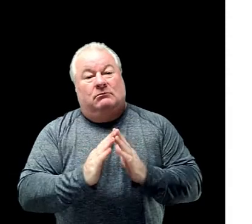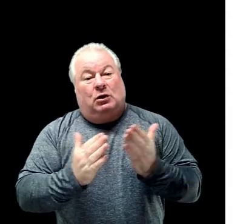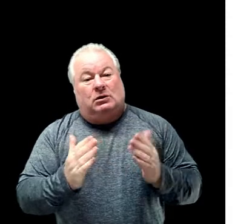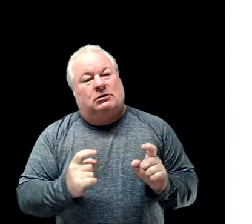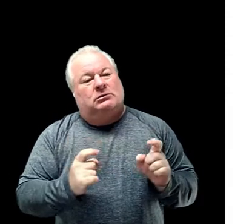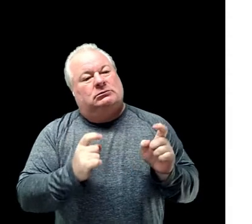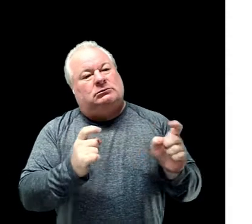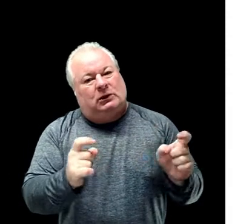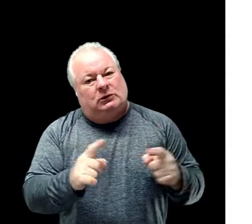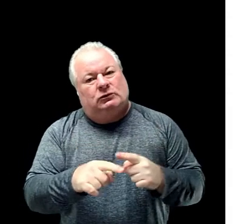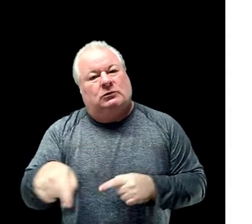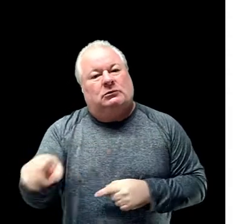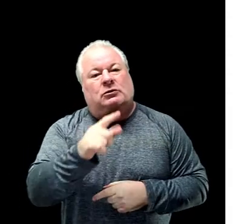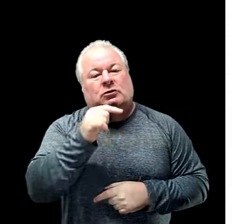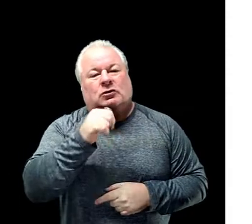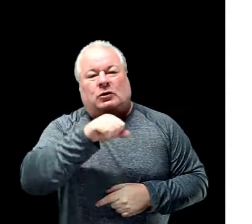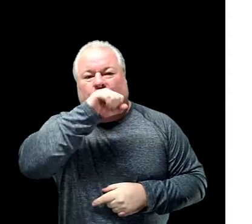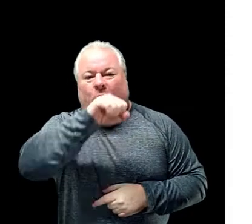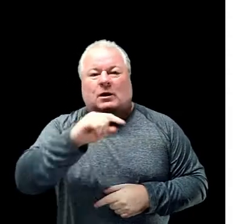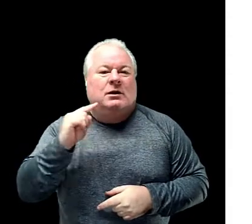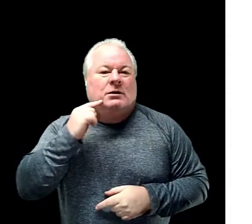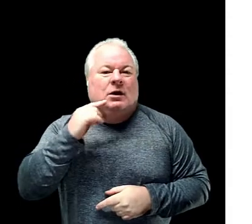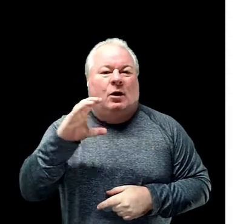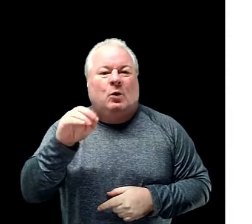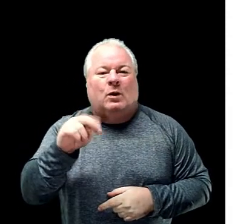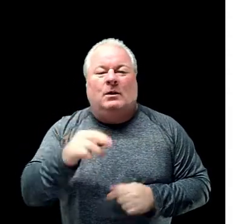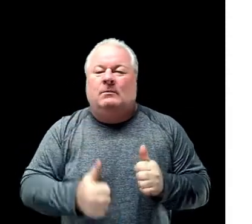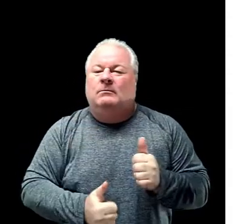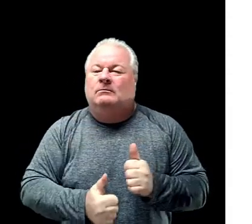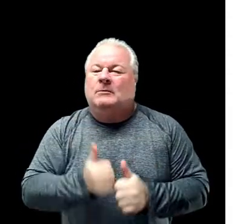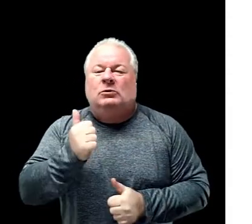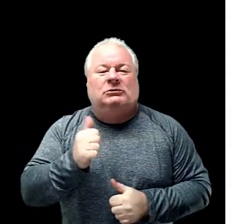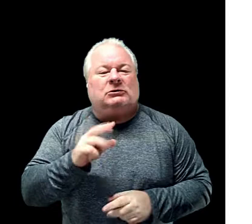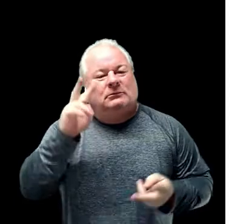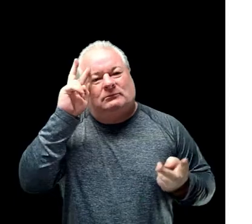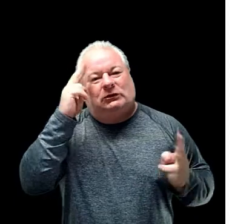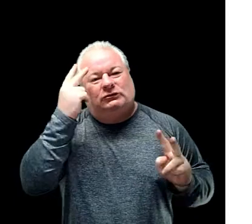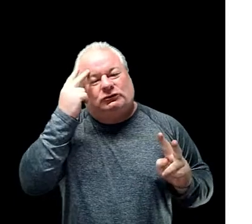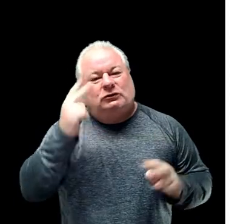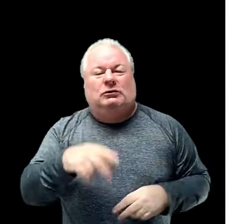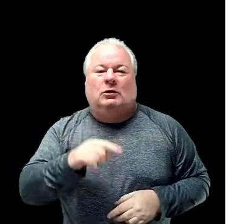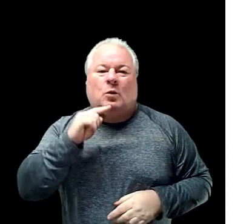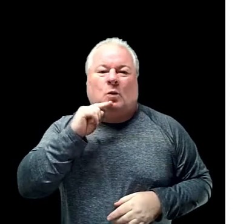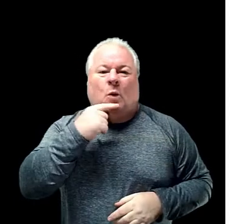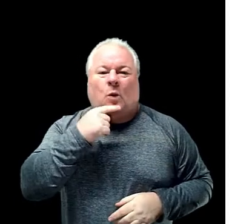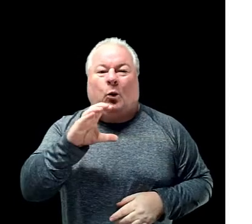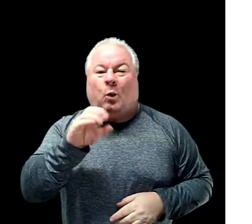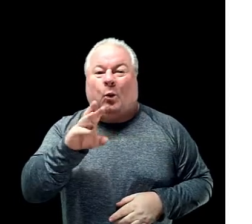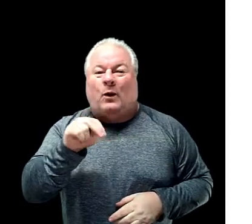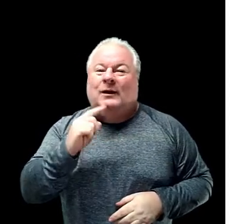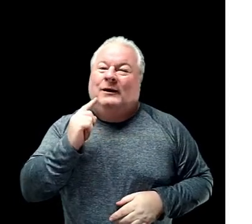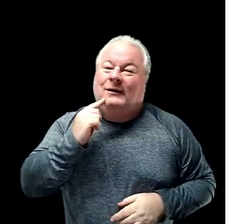This book is dedicated to anyone who likes candy corn, the most misunderstood corn of all.